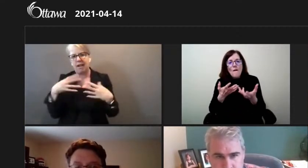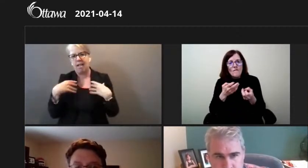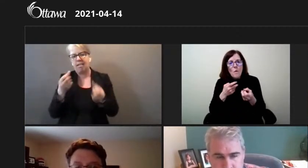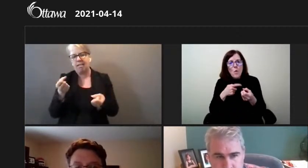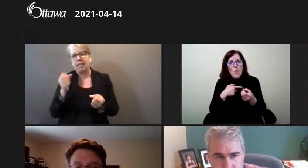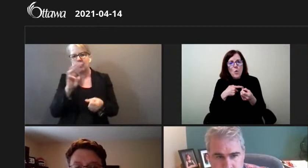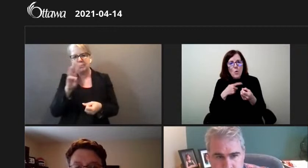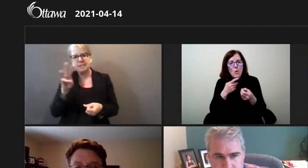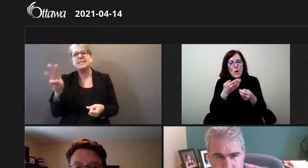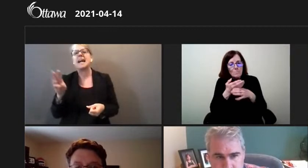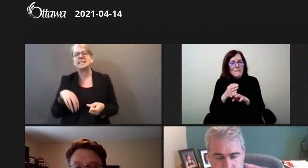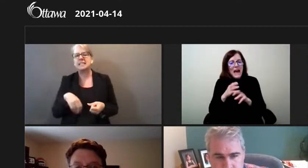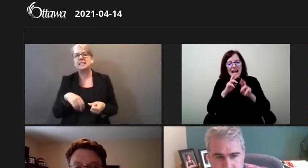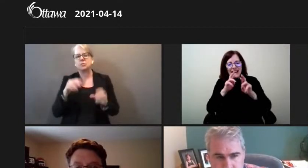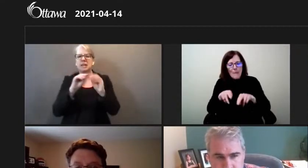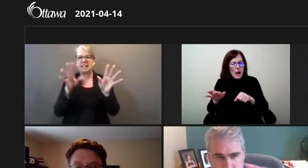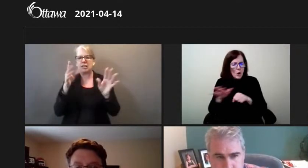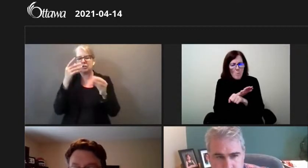going well.